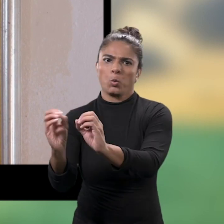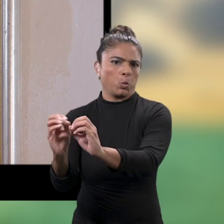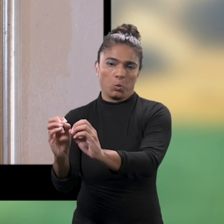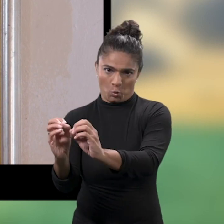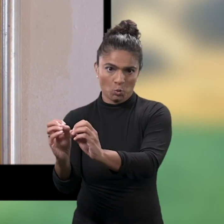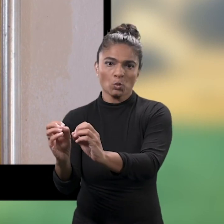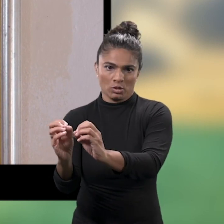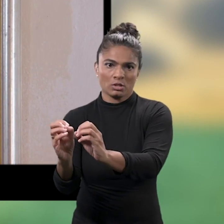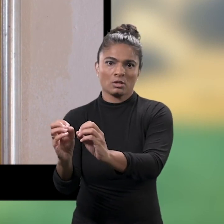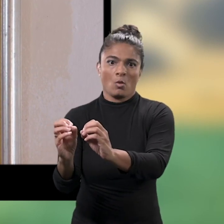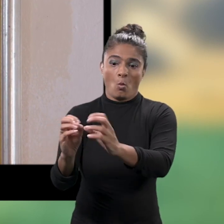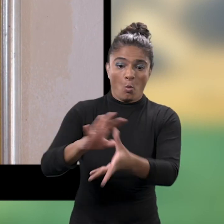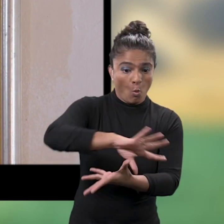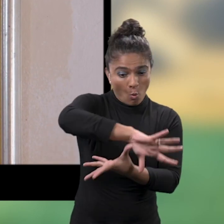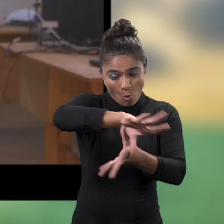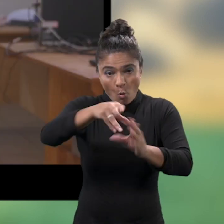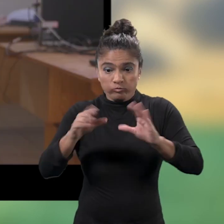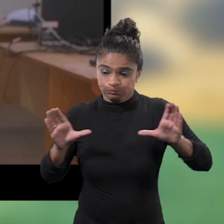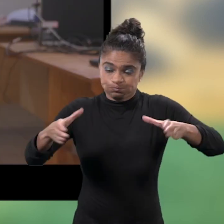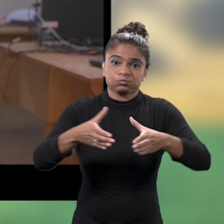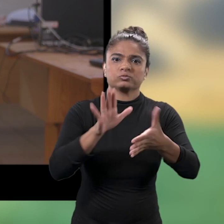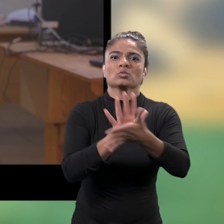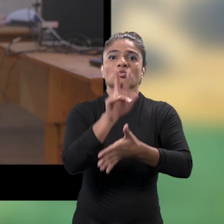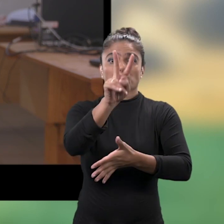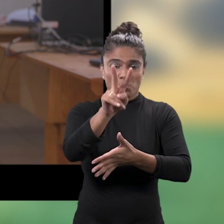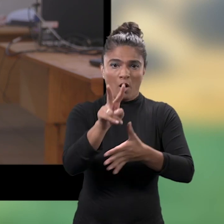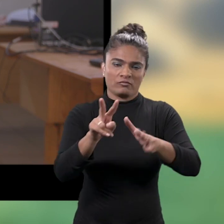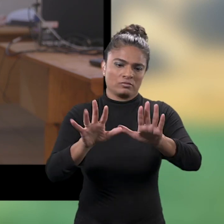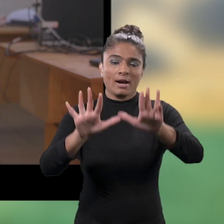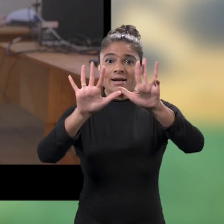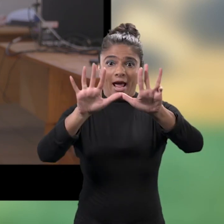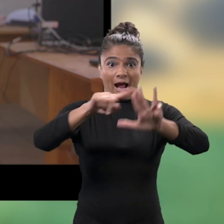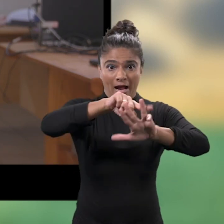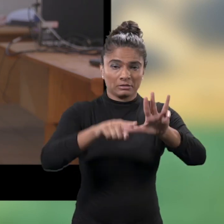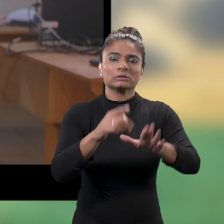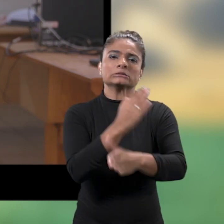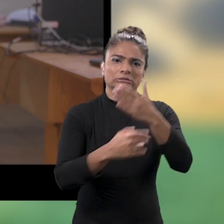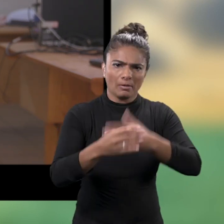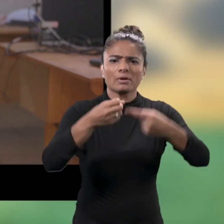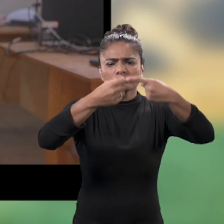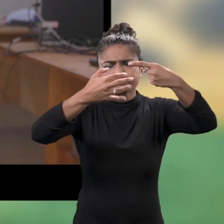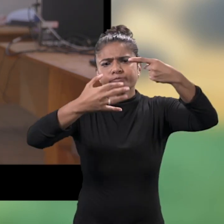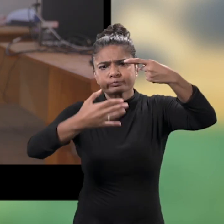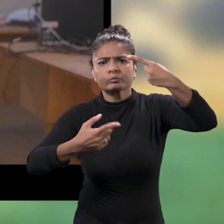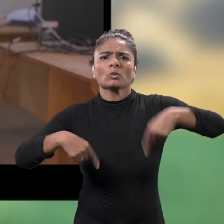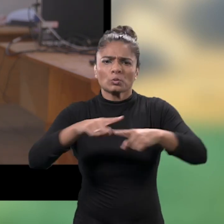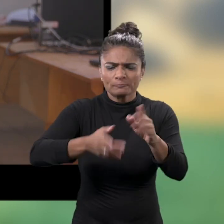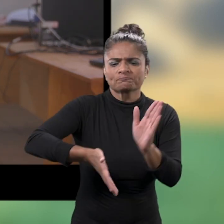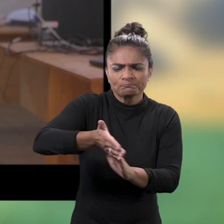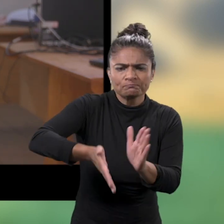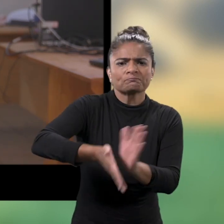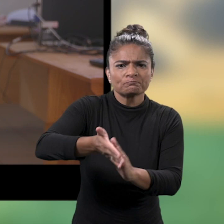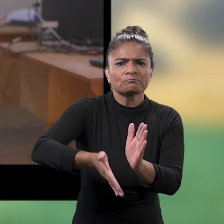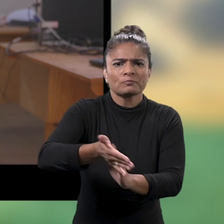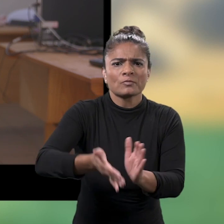not disabled. But all of us, we were disabled. But as long as days goes on,